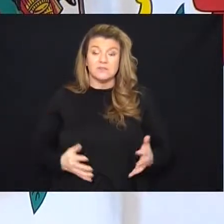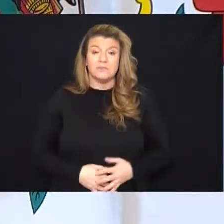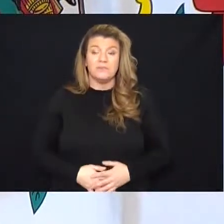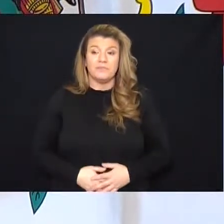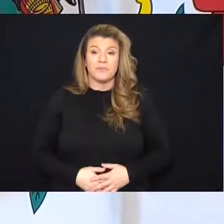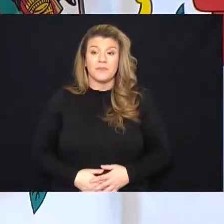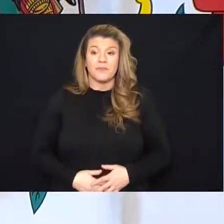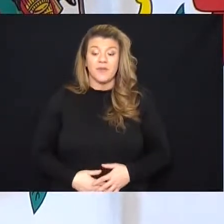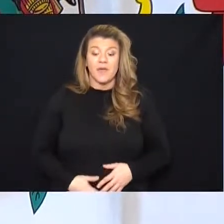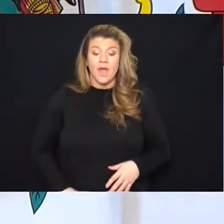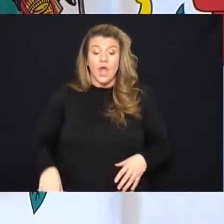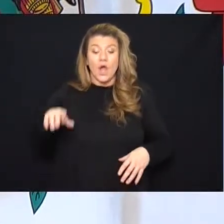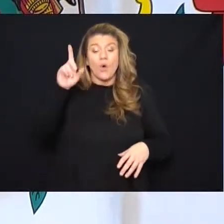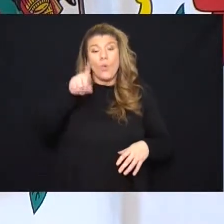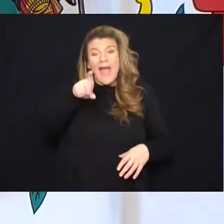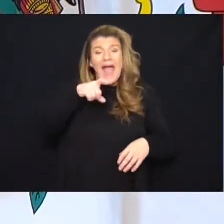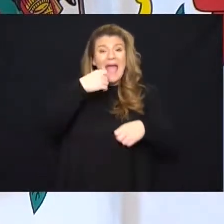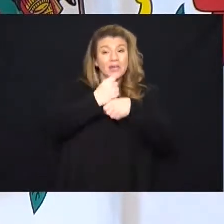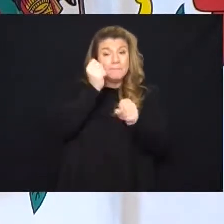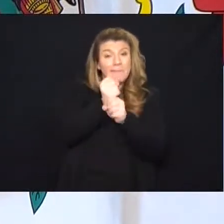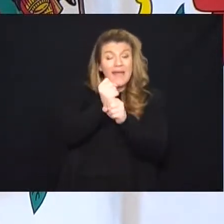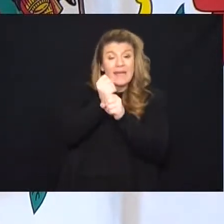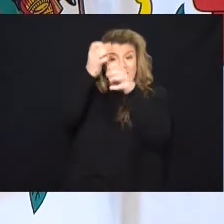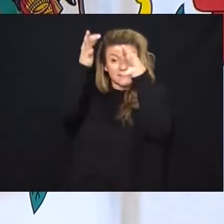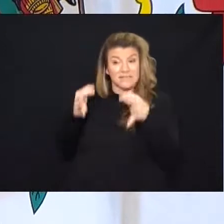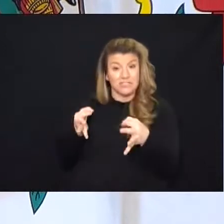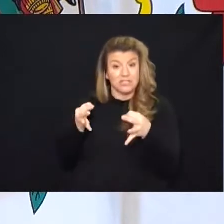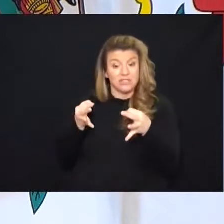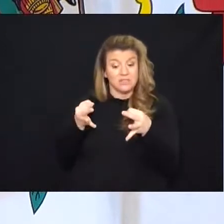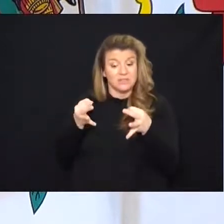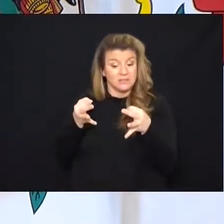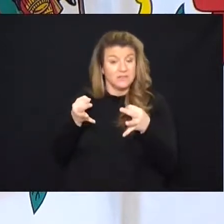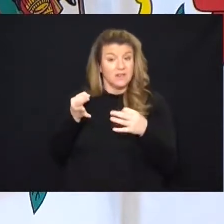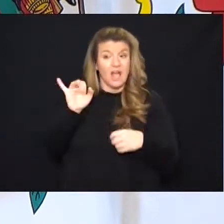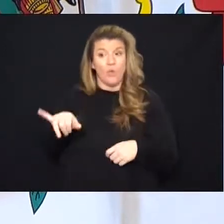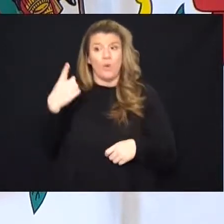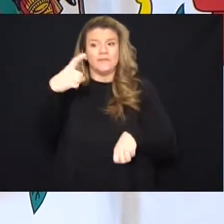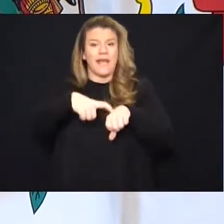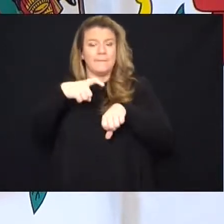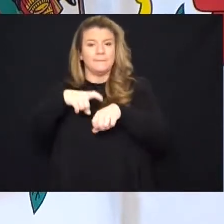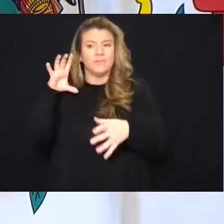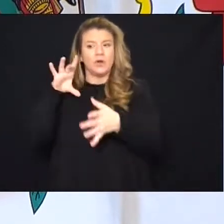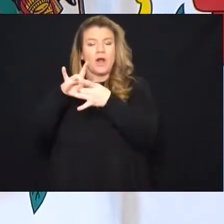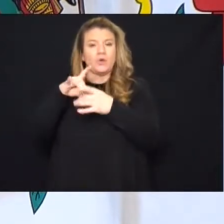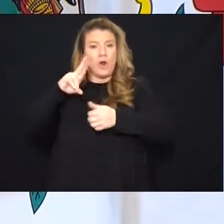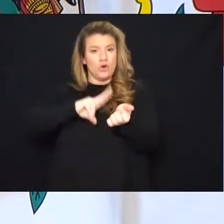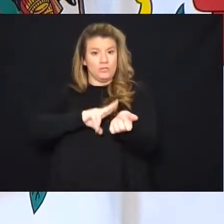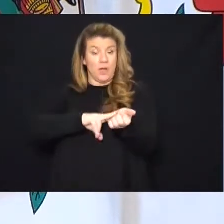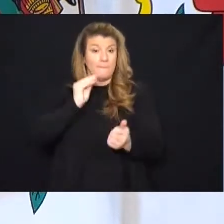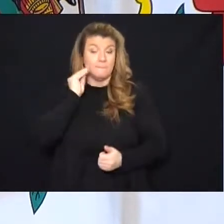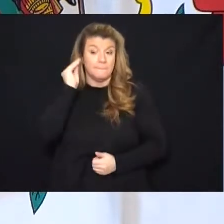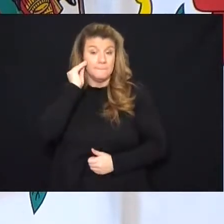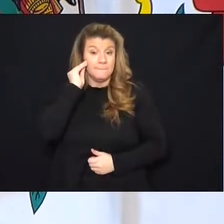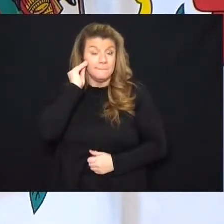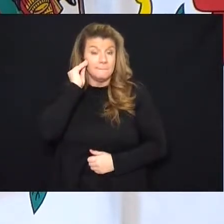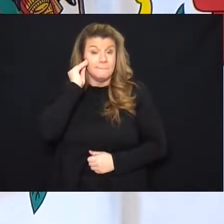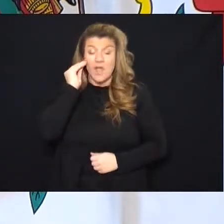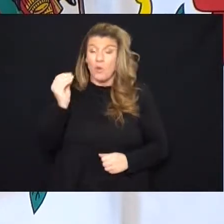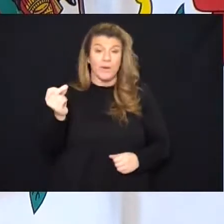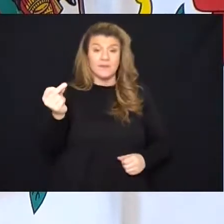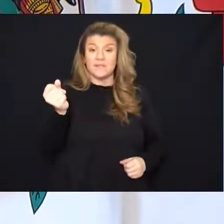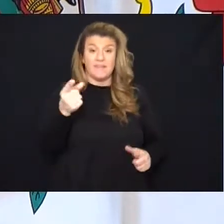we had to make a decision at one point in time in regard to our nursing homes. And we came right out of the